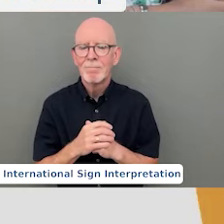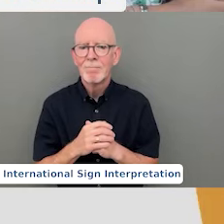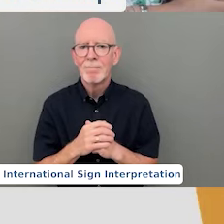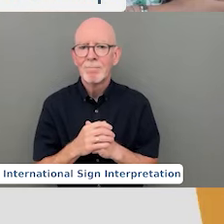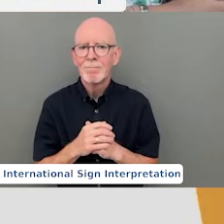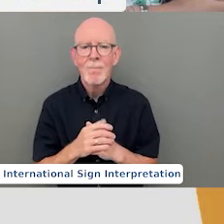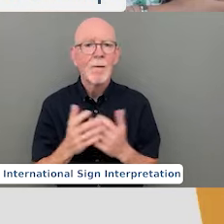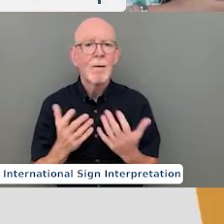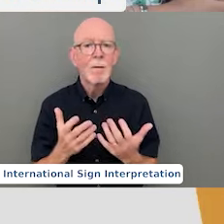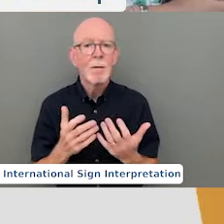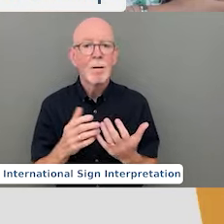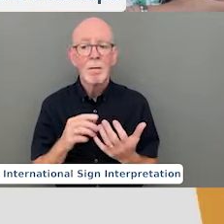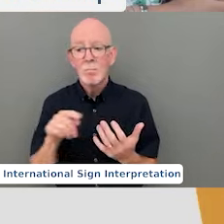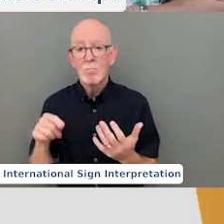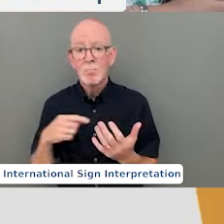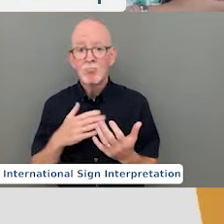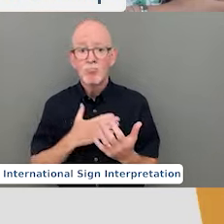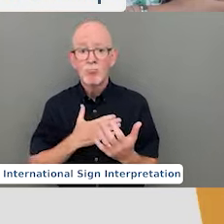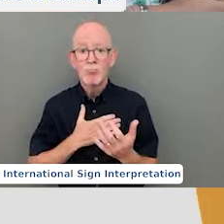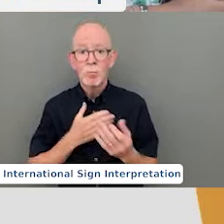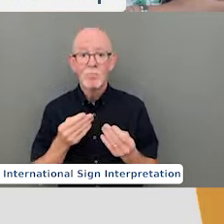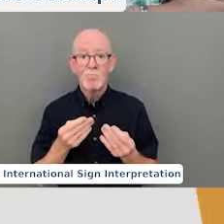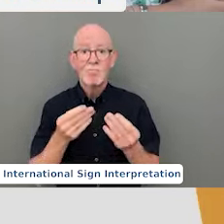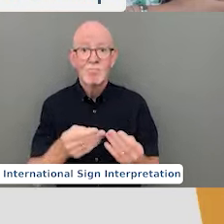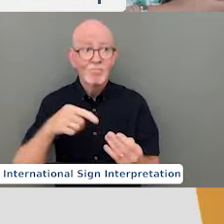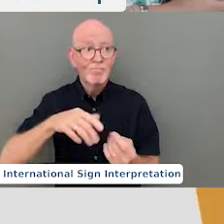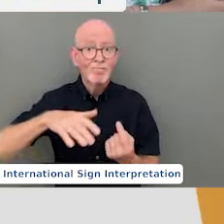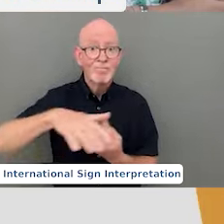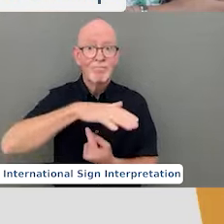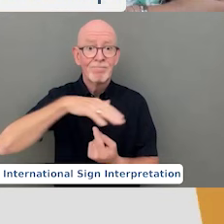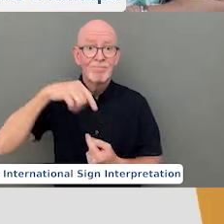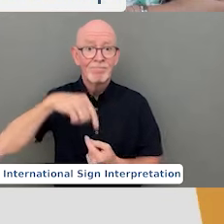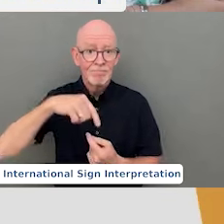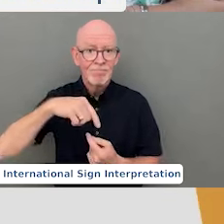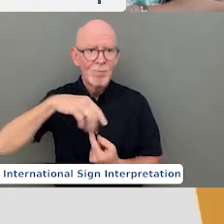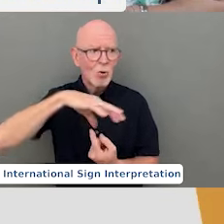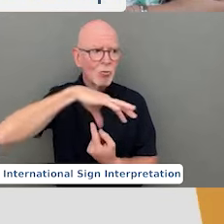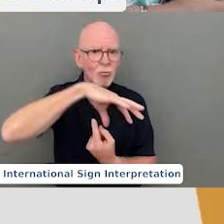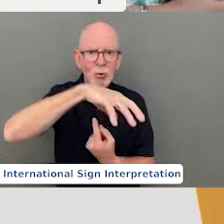that we are doing as the National Advocacy Organization of Persons with Disabilities.